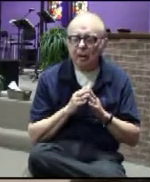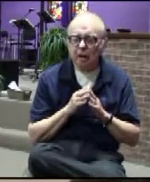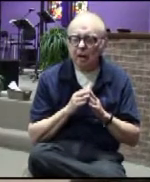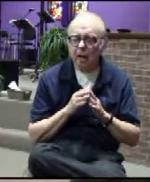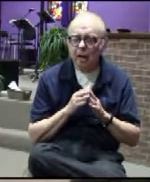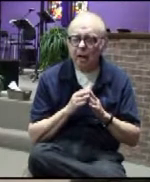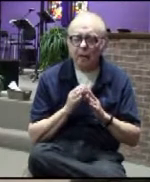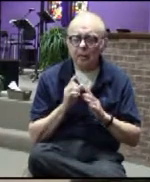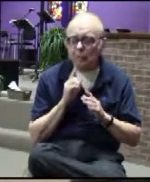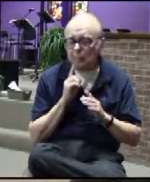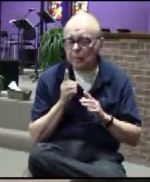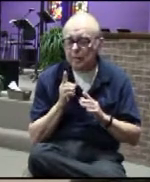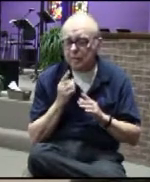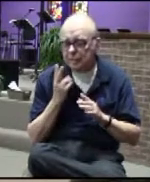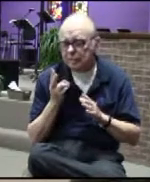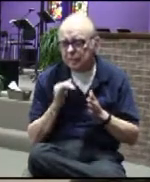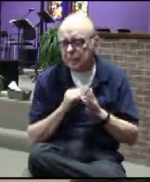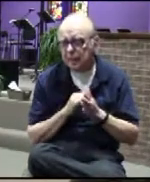baptized